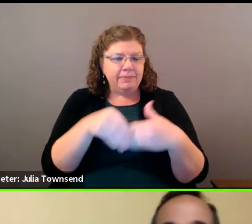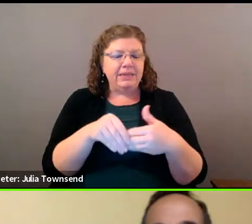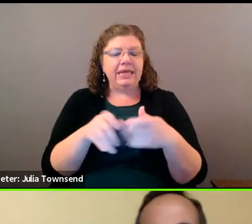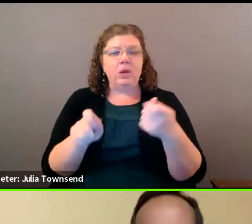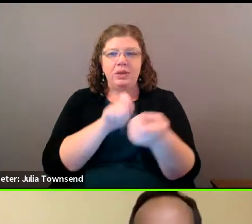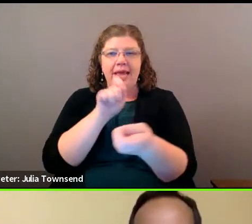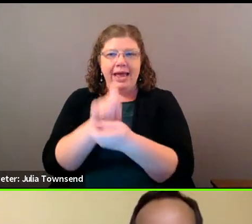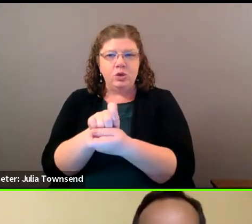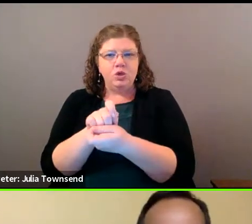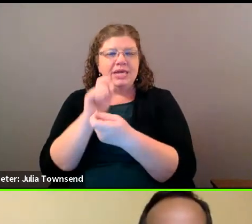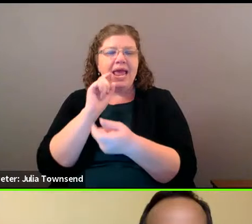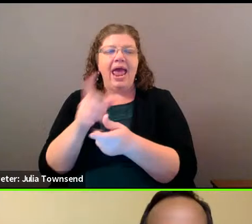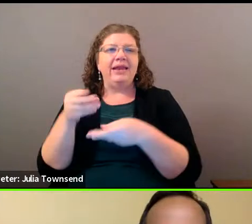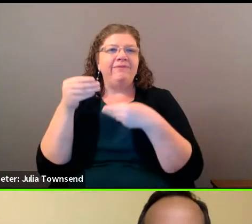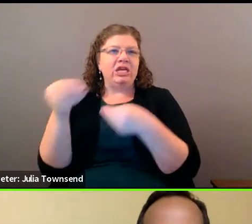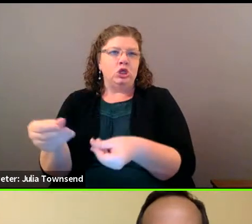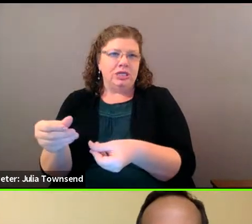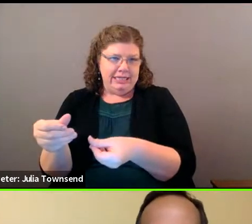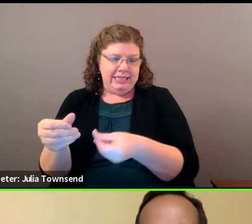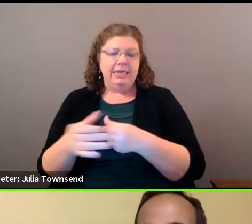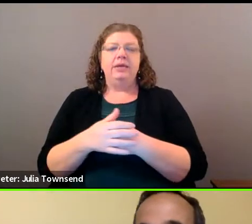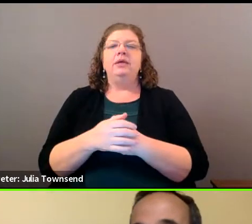with efficiency. And those